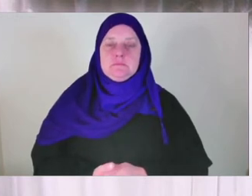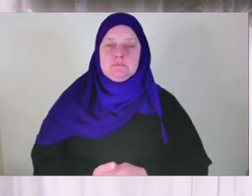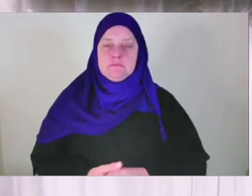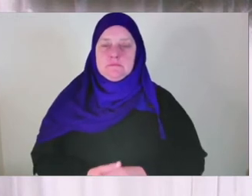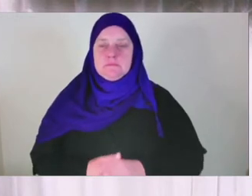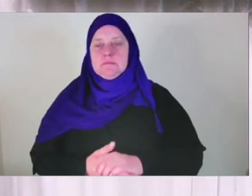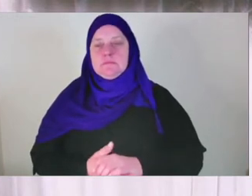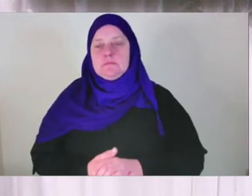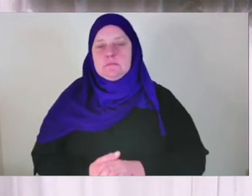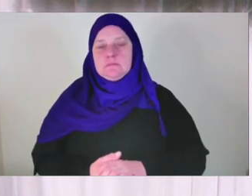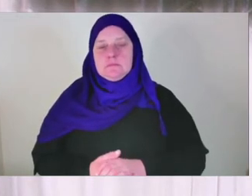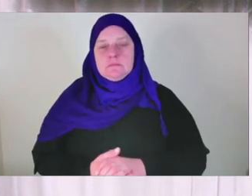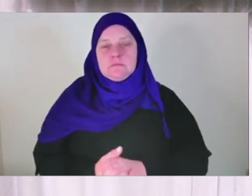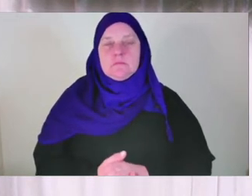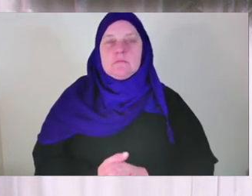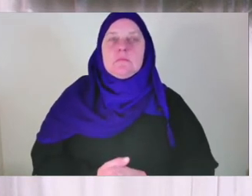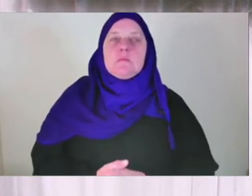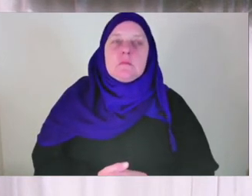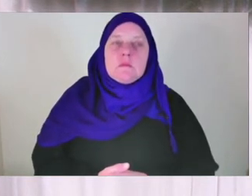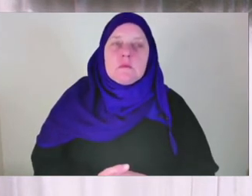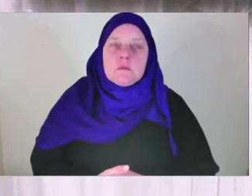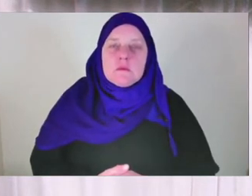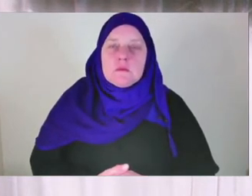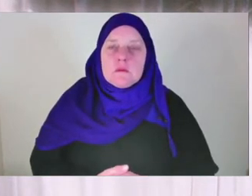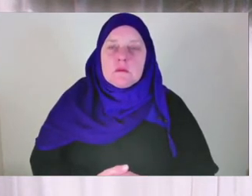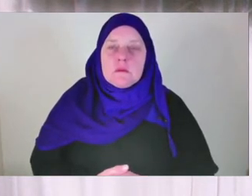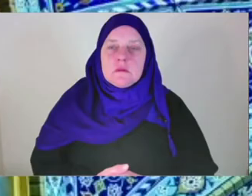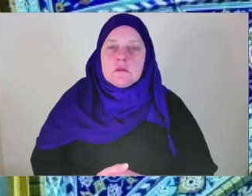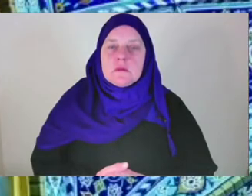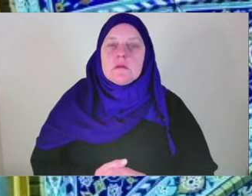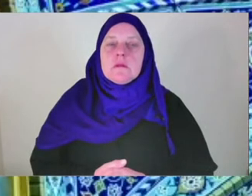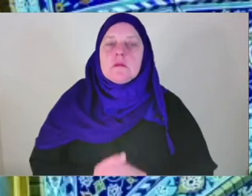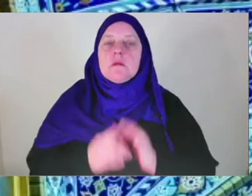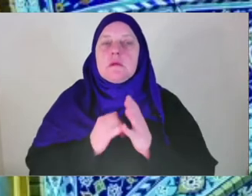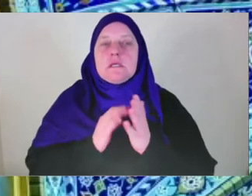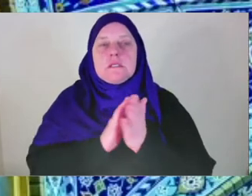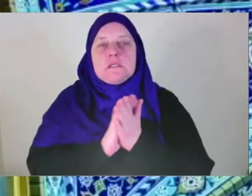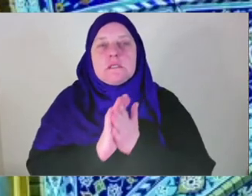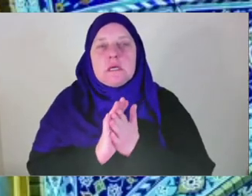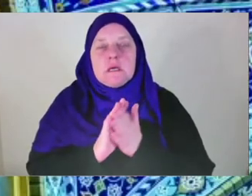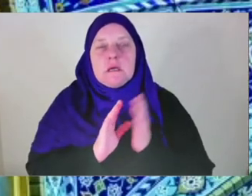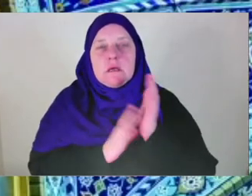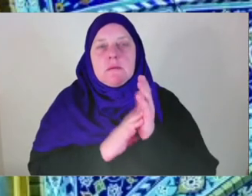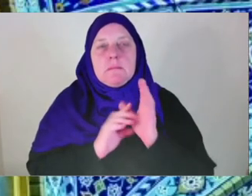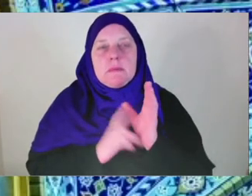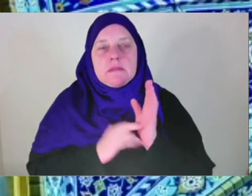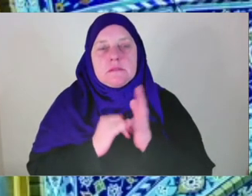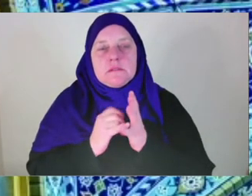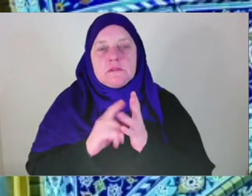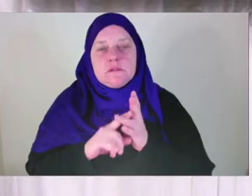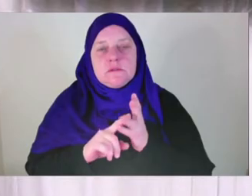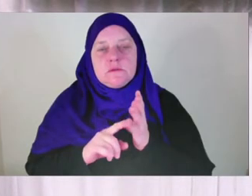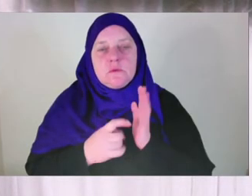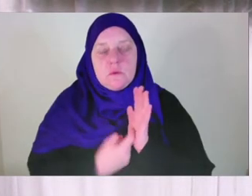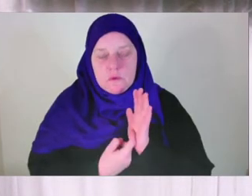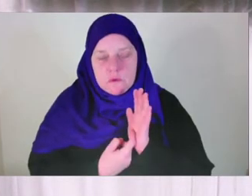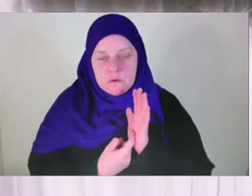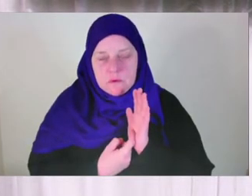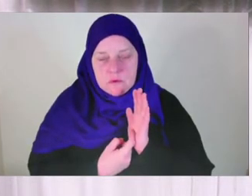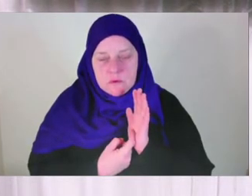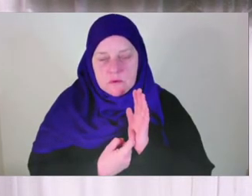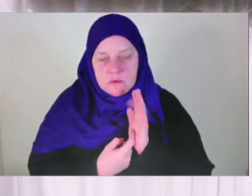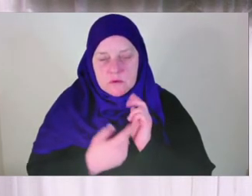of Sayyid Sistani. Sheikh Mansour, if you could answer these next couple of questions, let me ask them, and then you're welcome